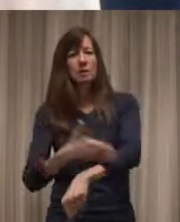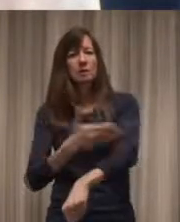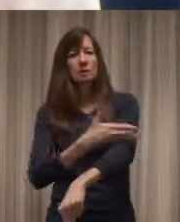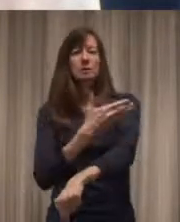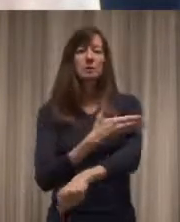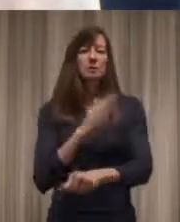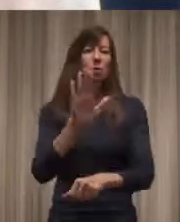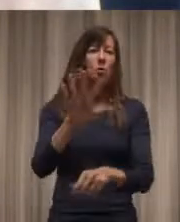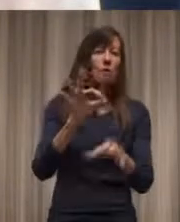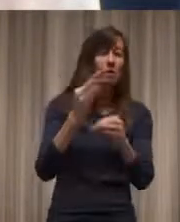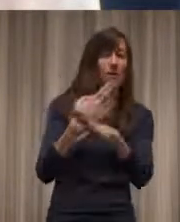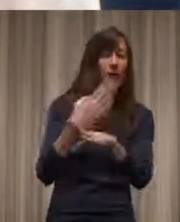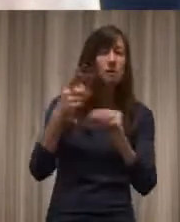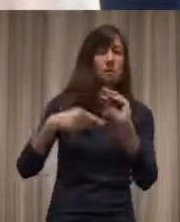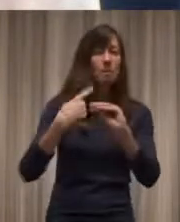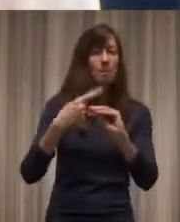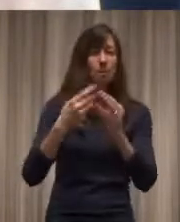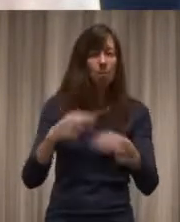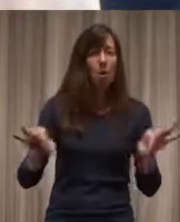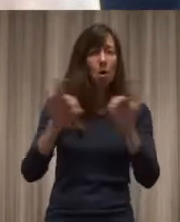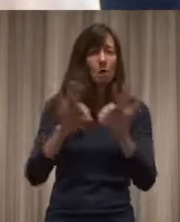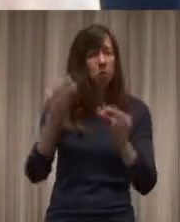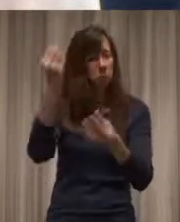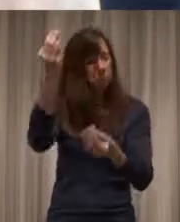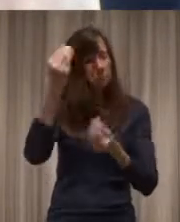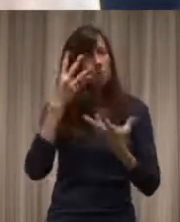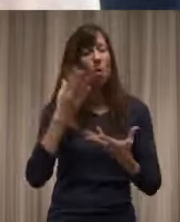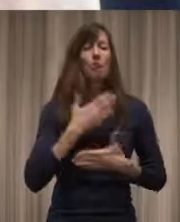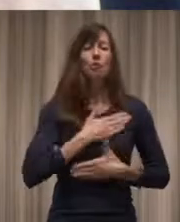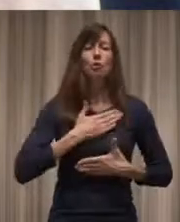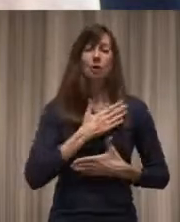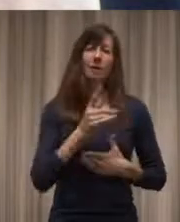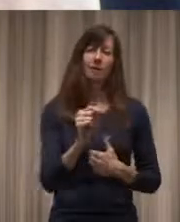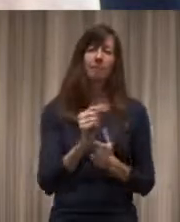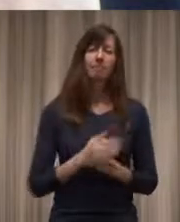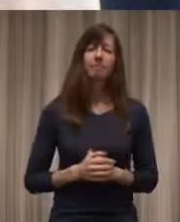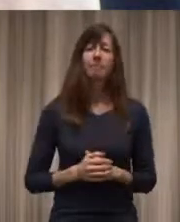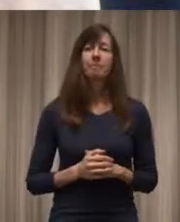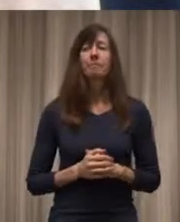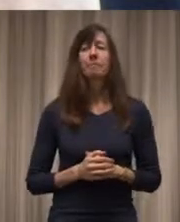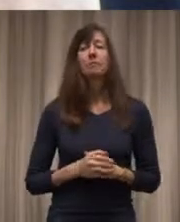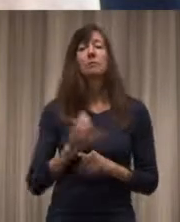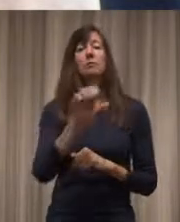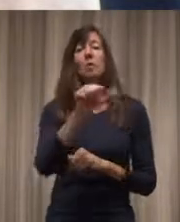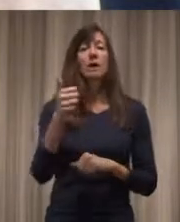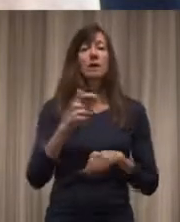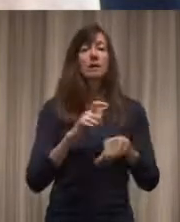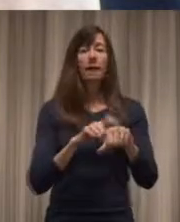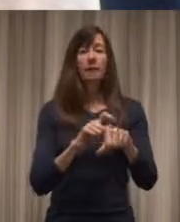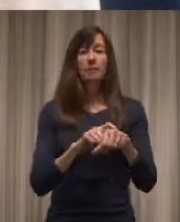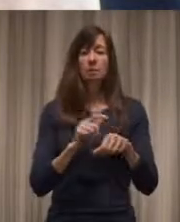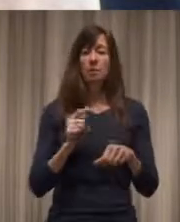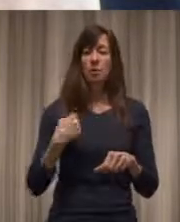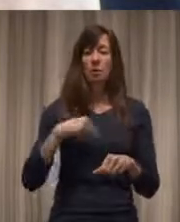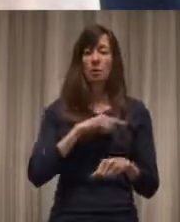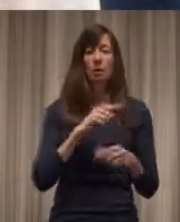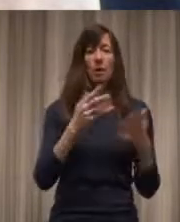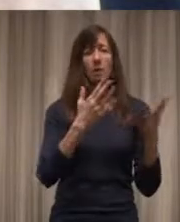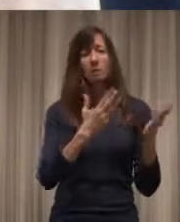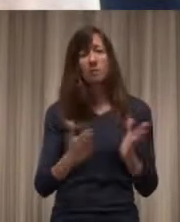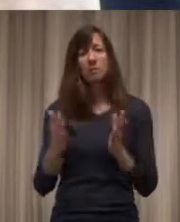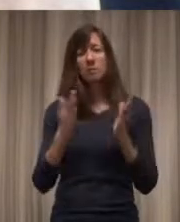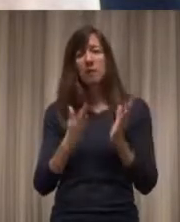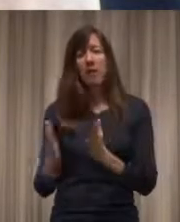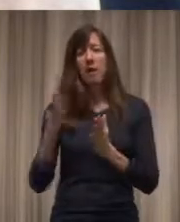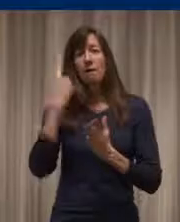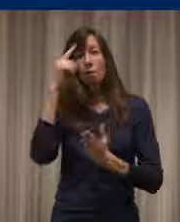As we renew our efforts here to battle the virus and to prepare for the vaccine, I want to thank again all